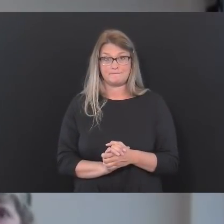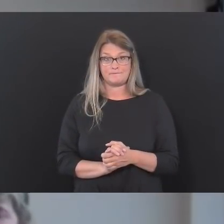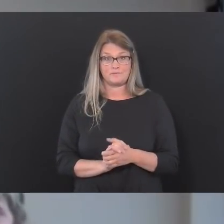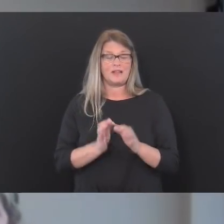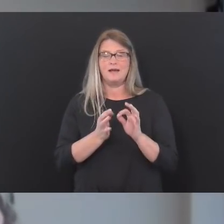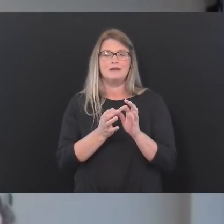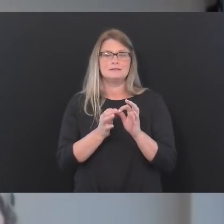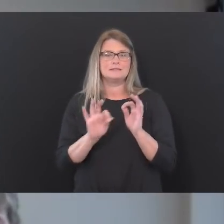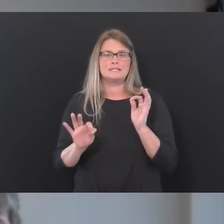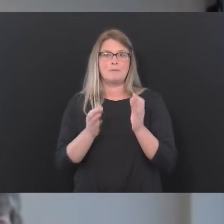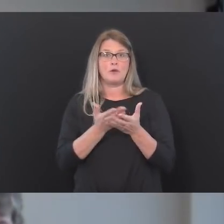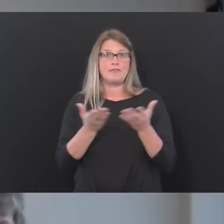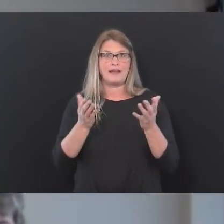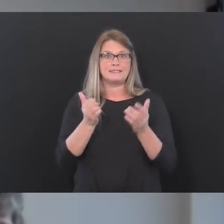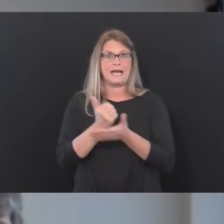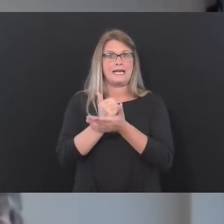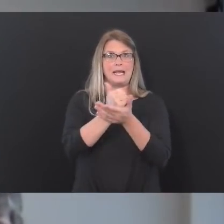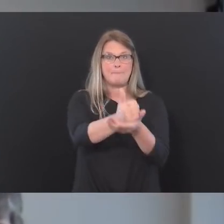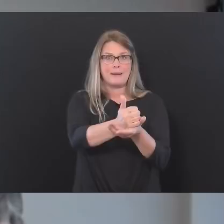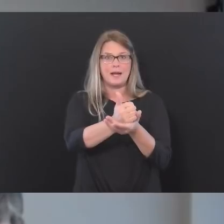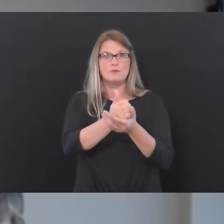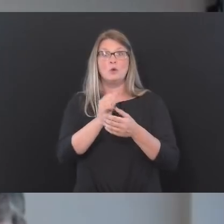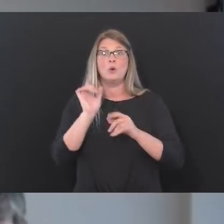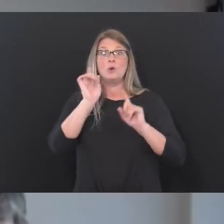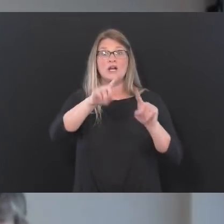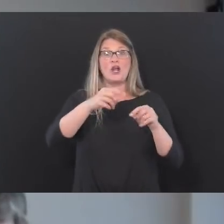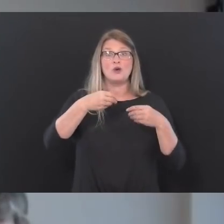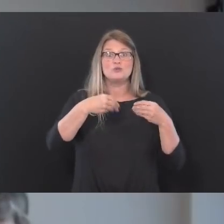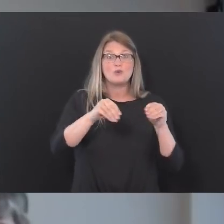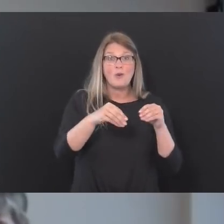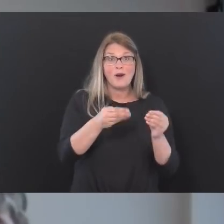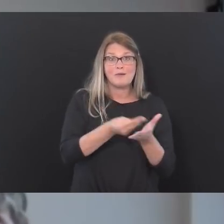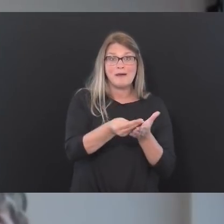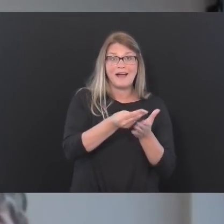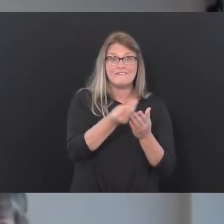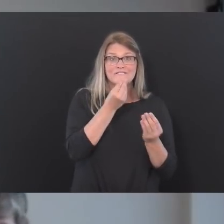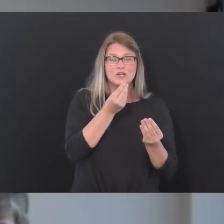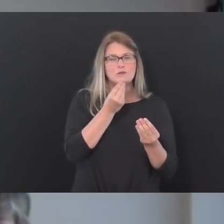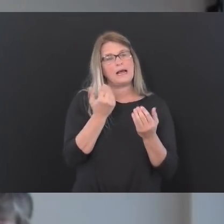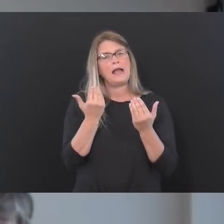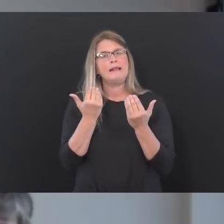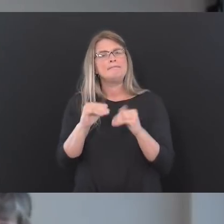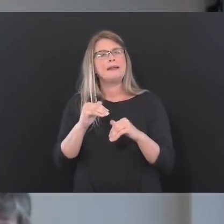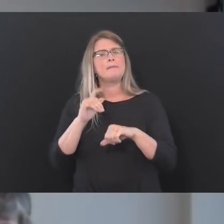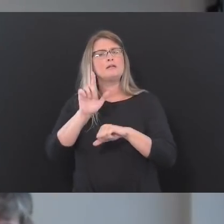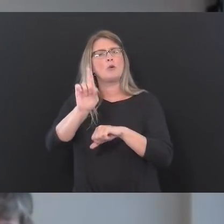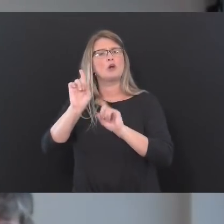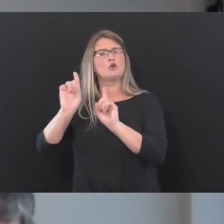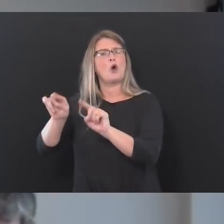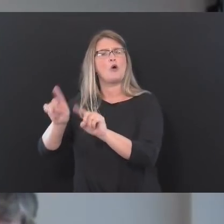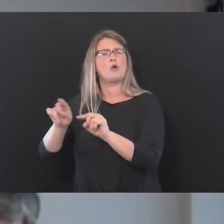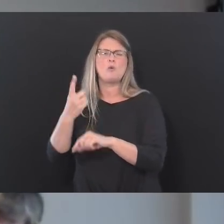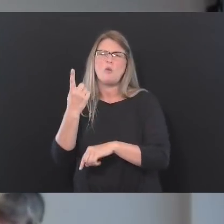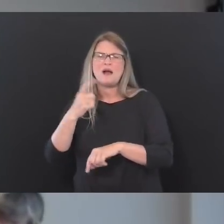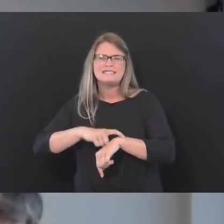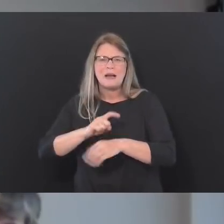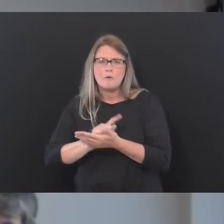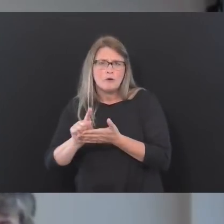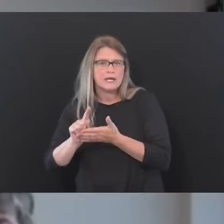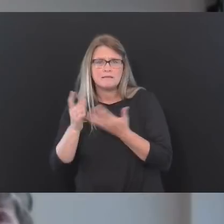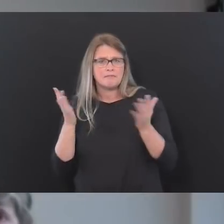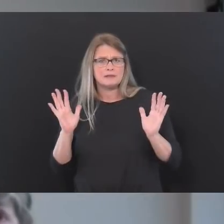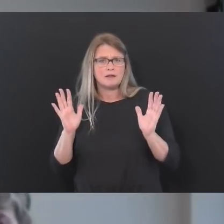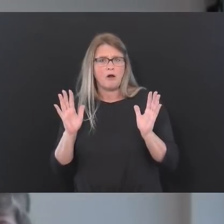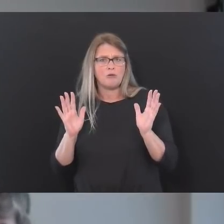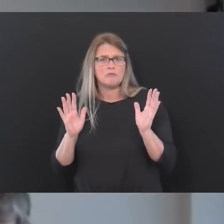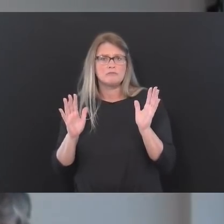simple things that make a difference is, for instance, with your grocery shopping, if you can limit that to, say, once a week to minimize the times you need to leave the house, you